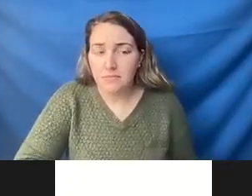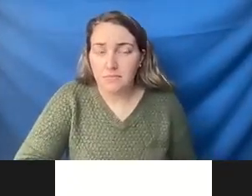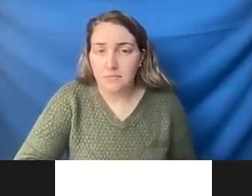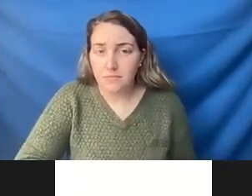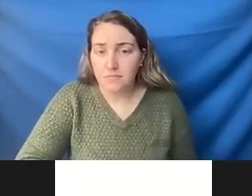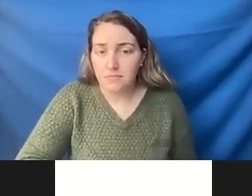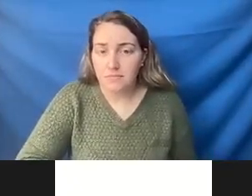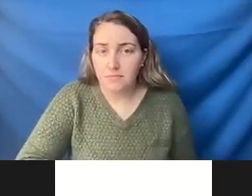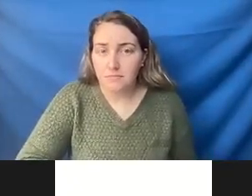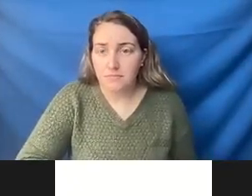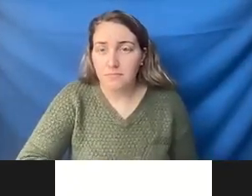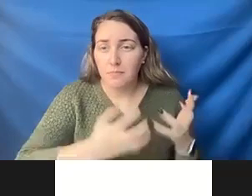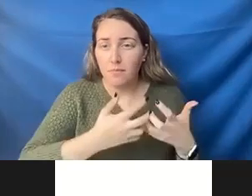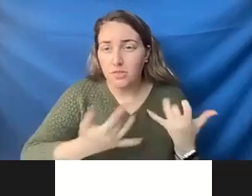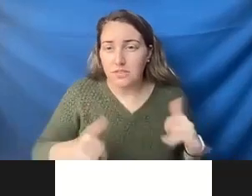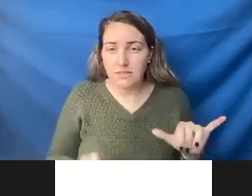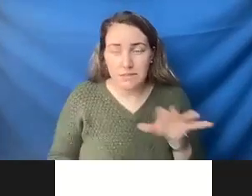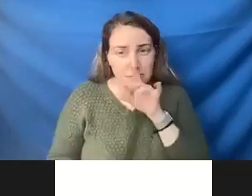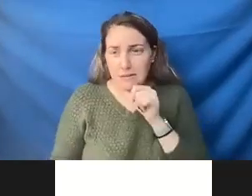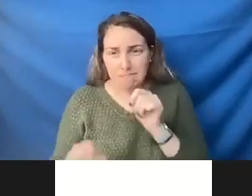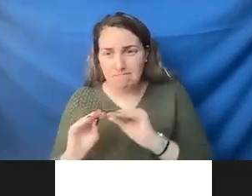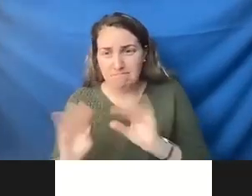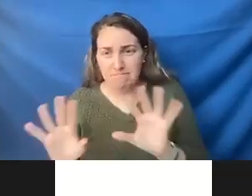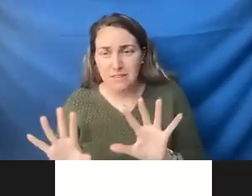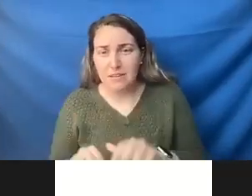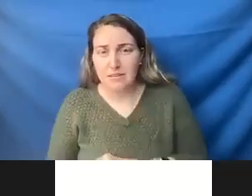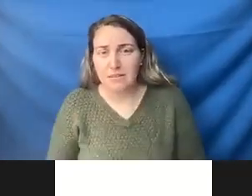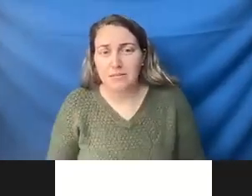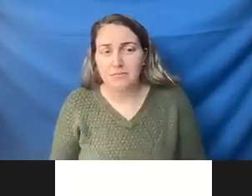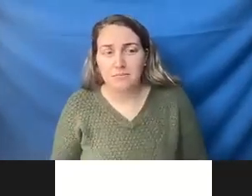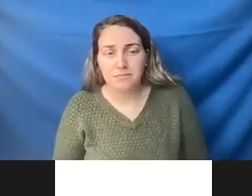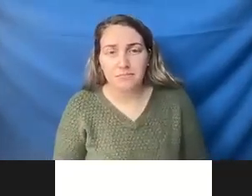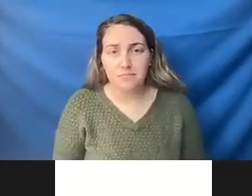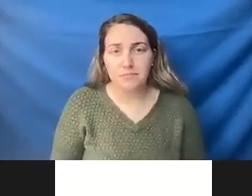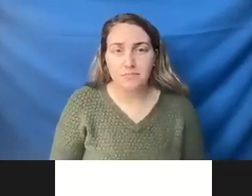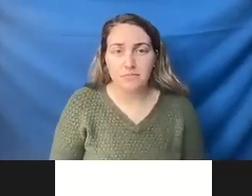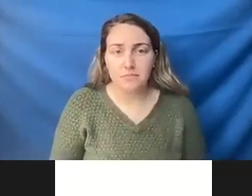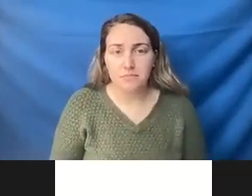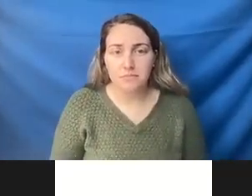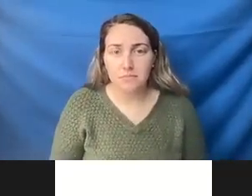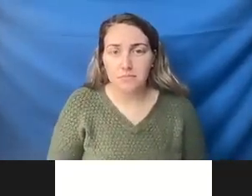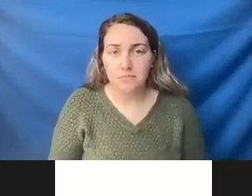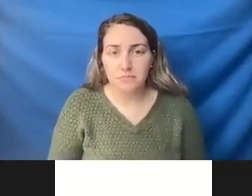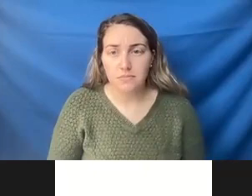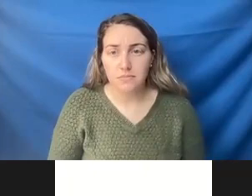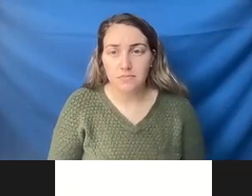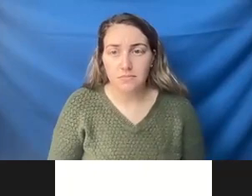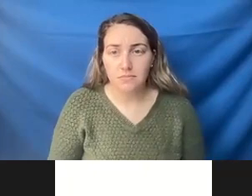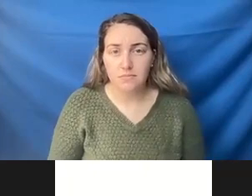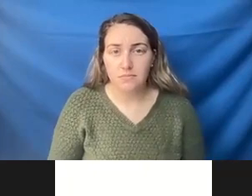ballot will now be returned to you for insertion into the tabulator or ballot box. Please wait.